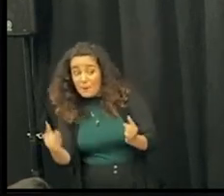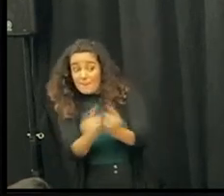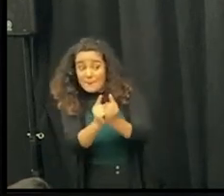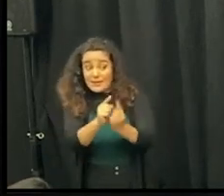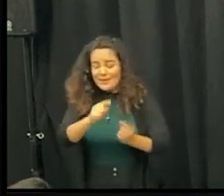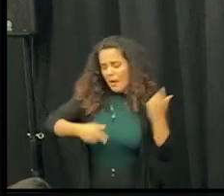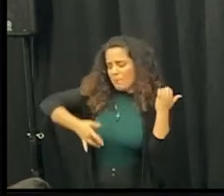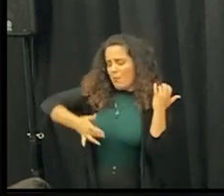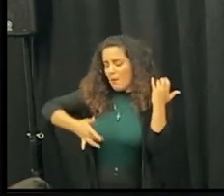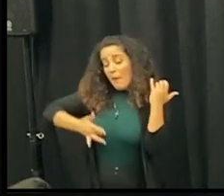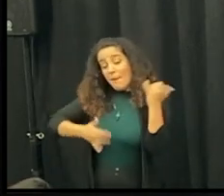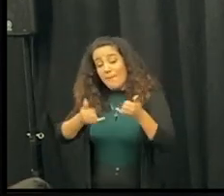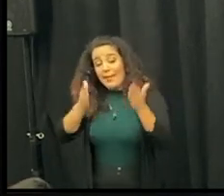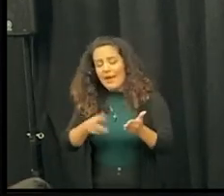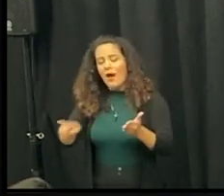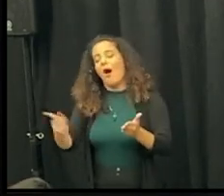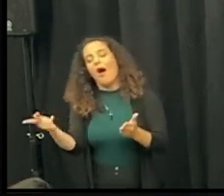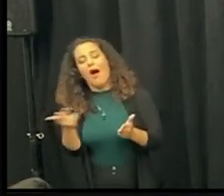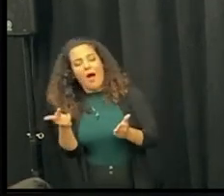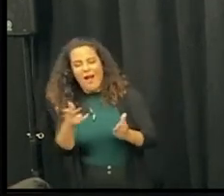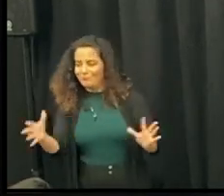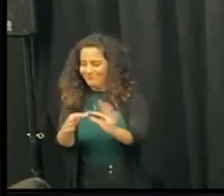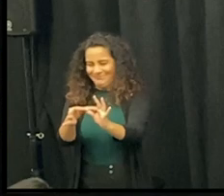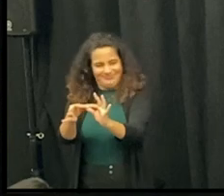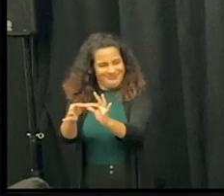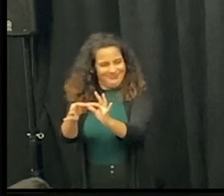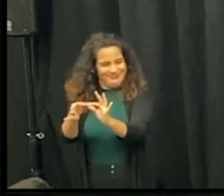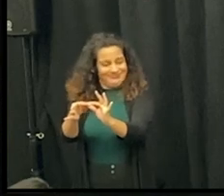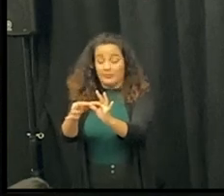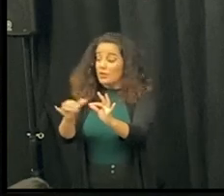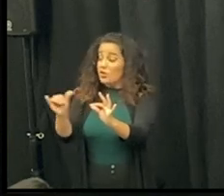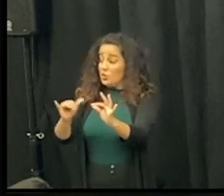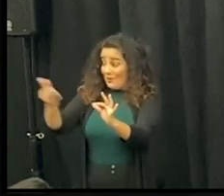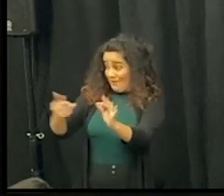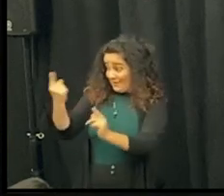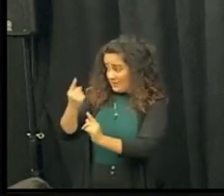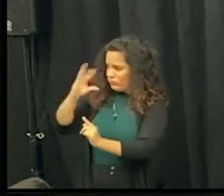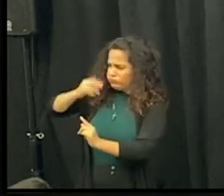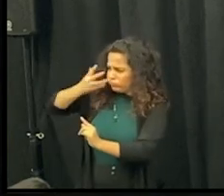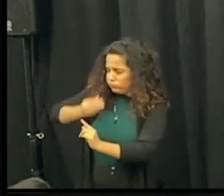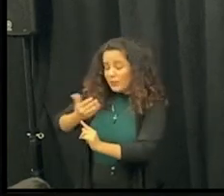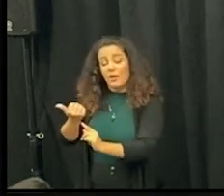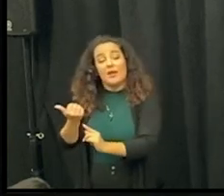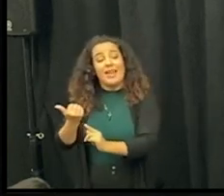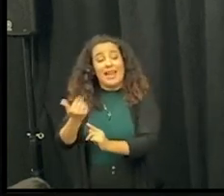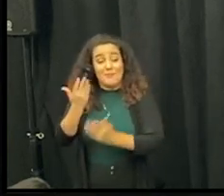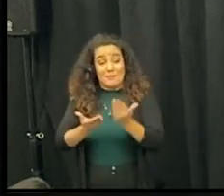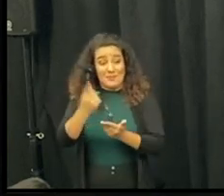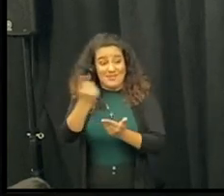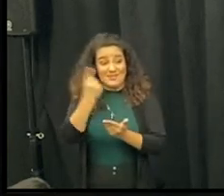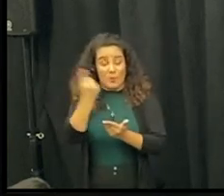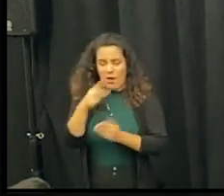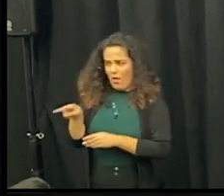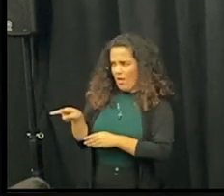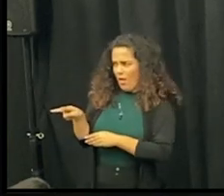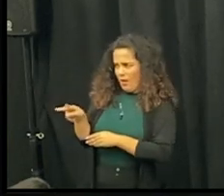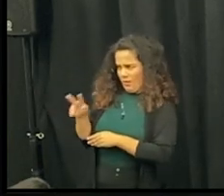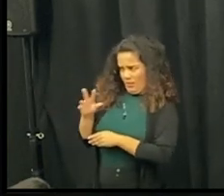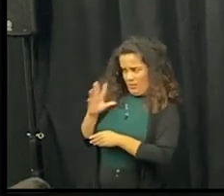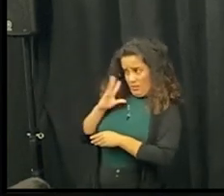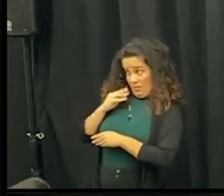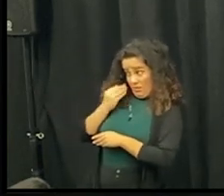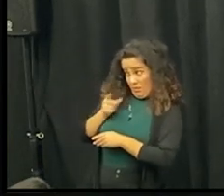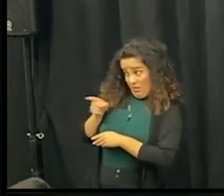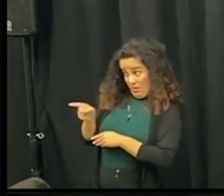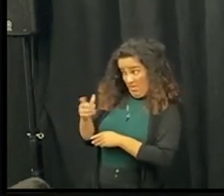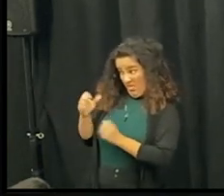is an opportunity to bring someone in the room who then has the experience, and sometimes in that room, people are like, oh, I have to practice. Like, if this is the